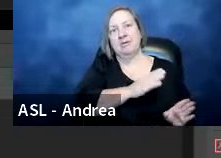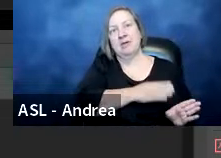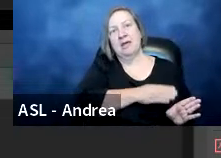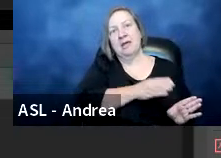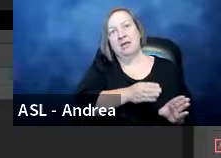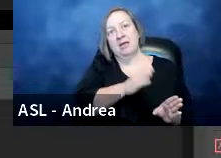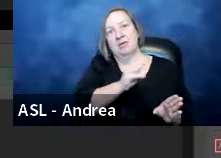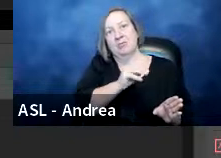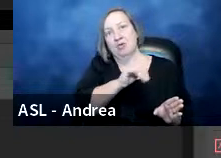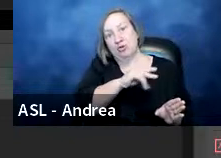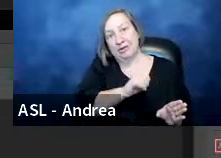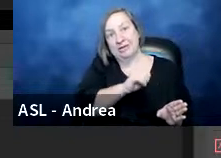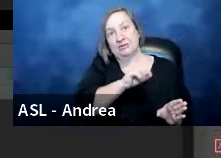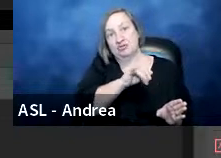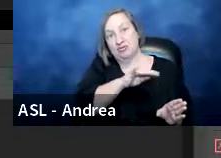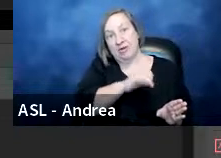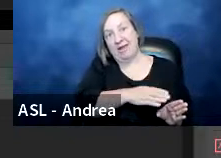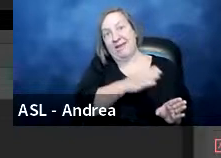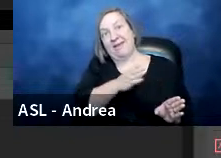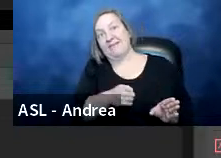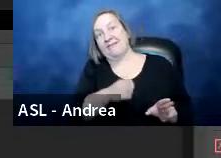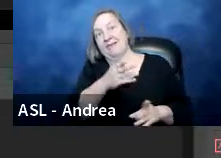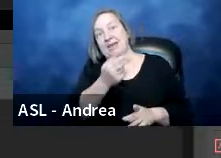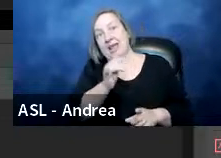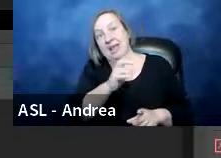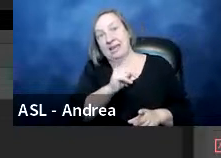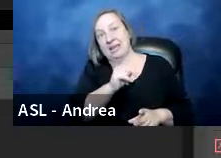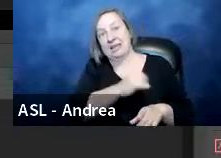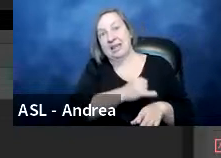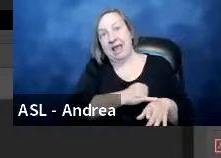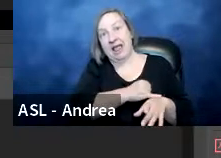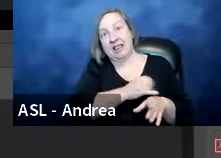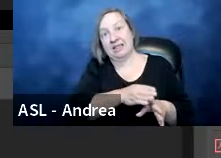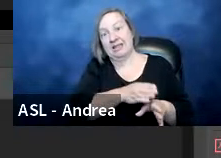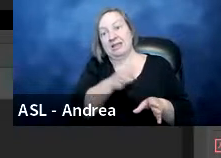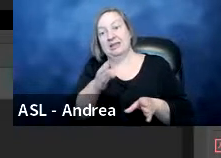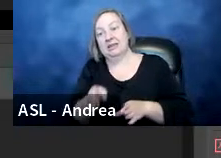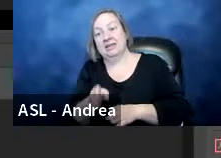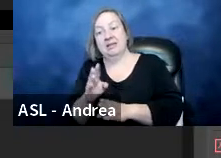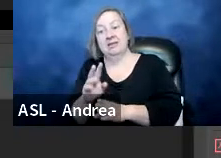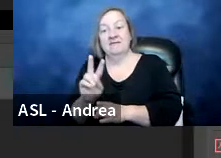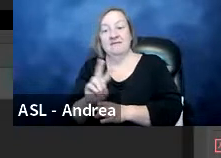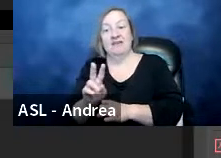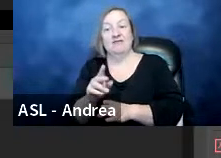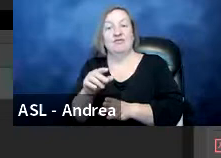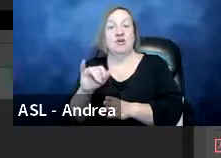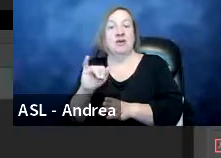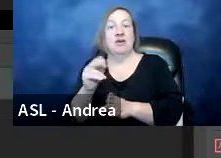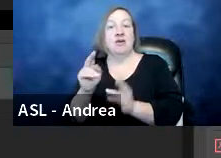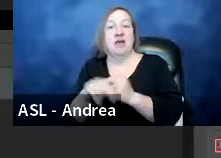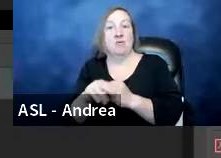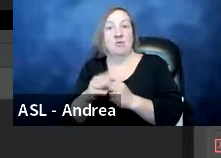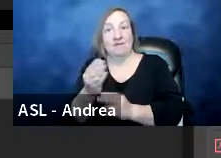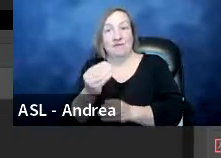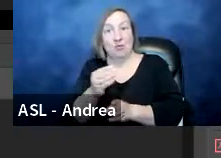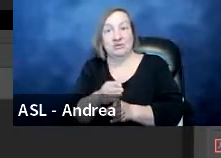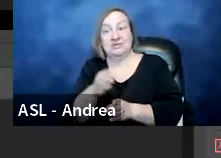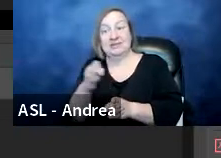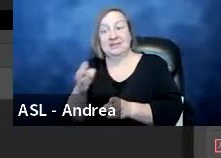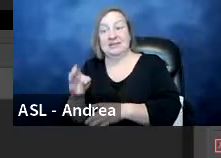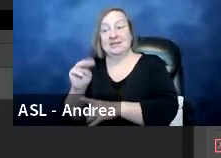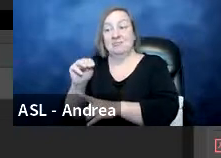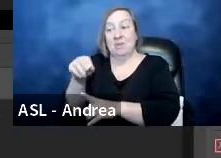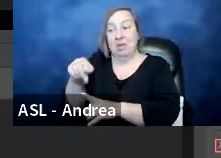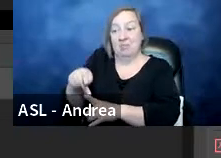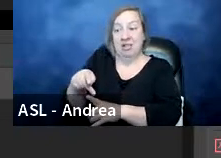Hayden Island on the Washington side. That's State Route 14 interchange, the Mill Plain interchange, the 4th